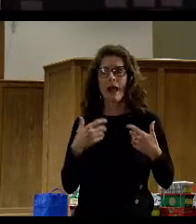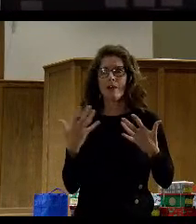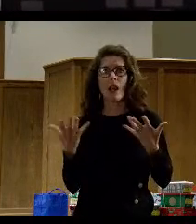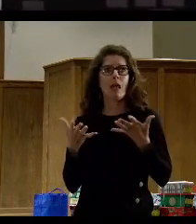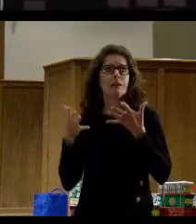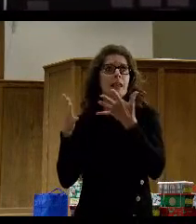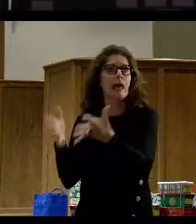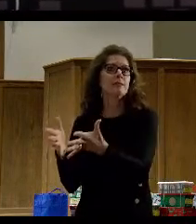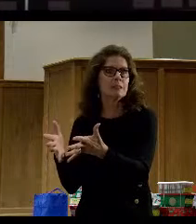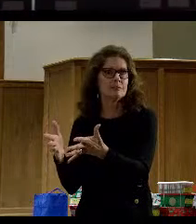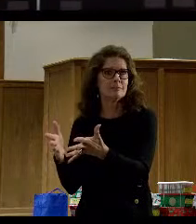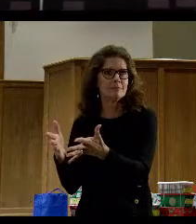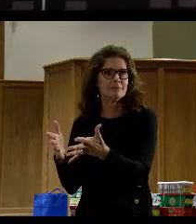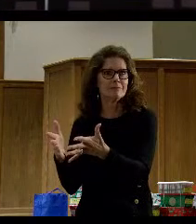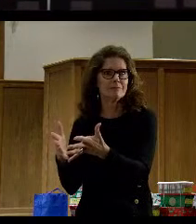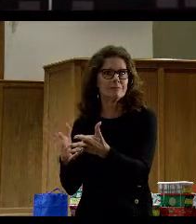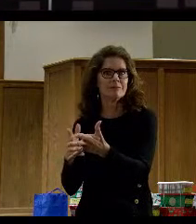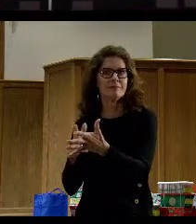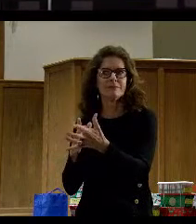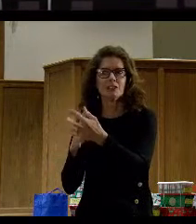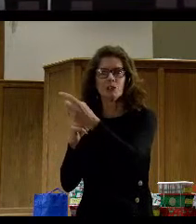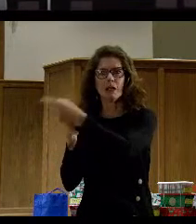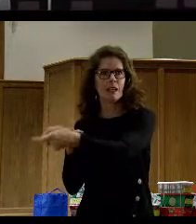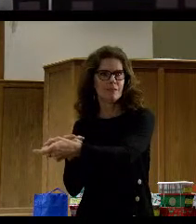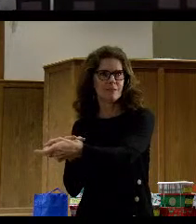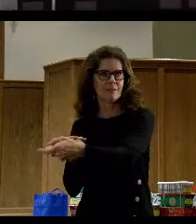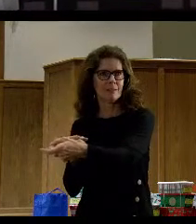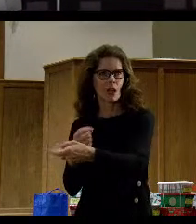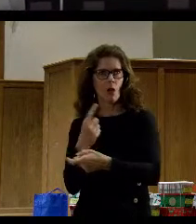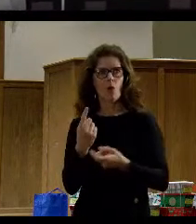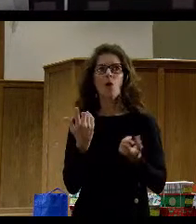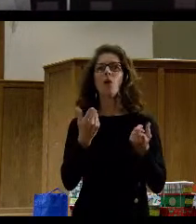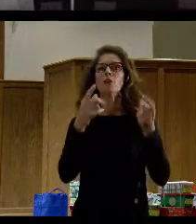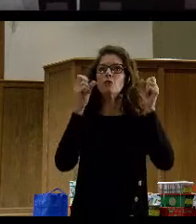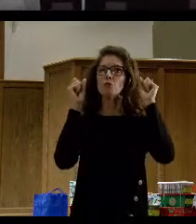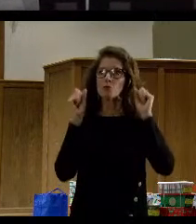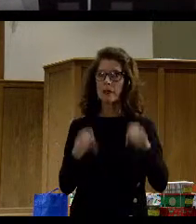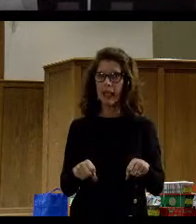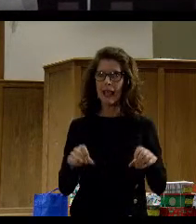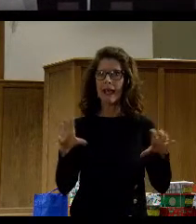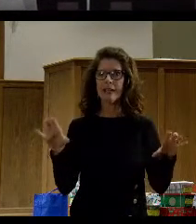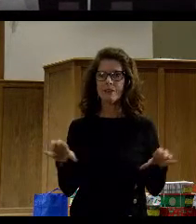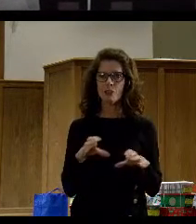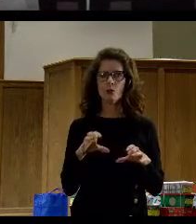other people. And so one thing you can do is you can